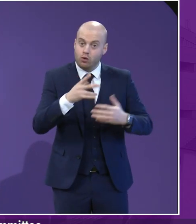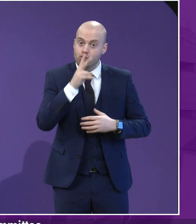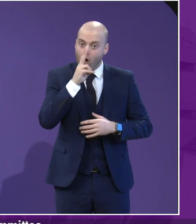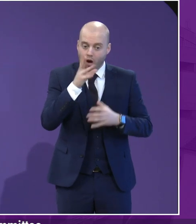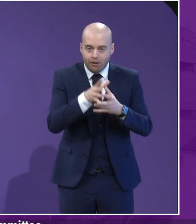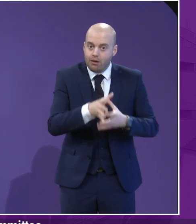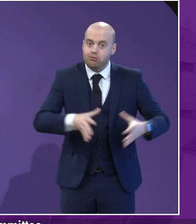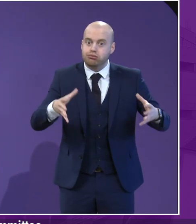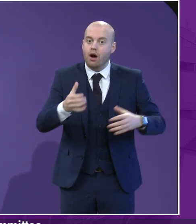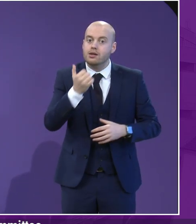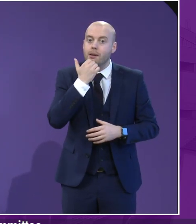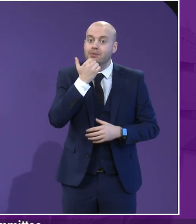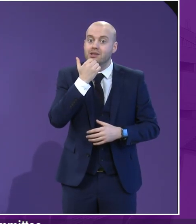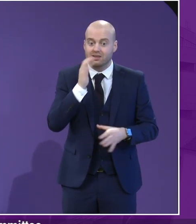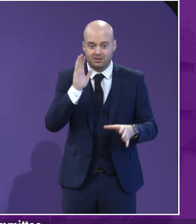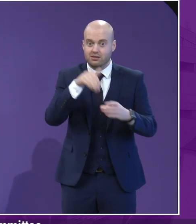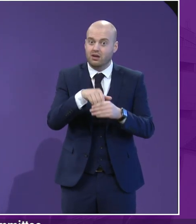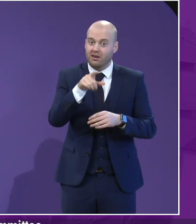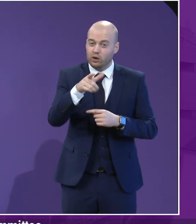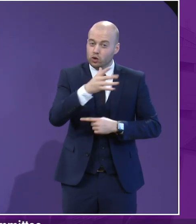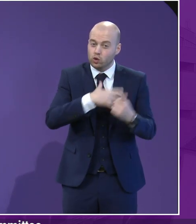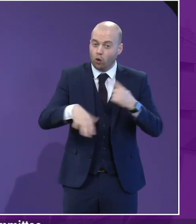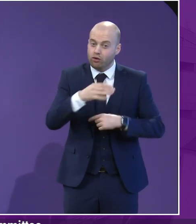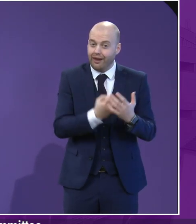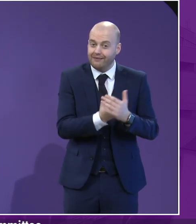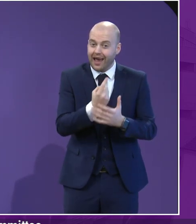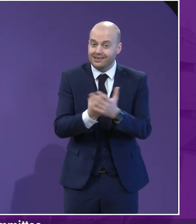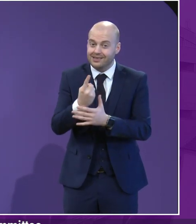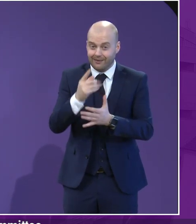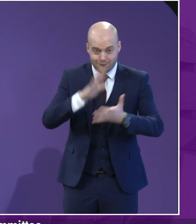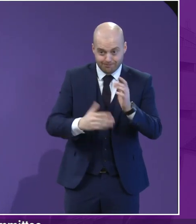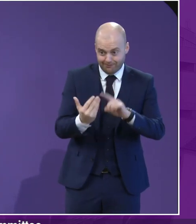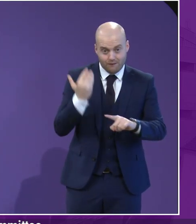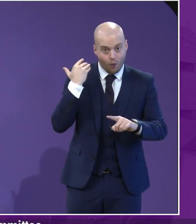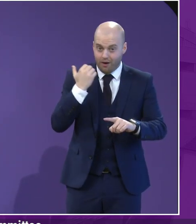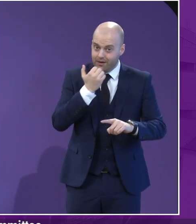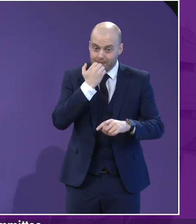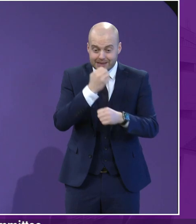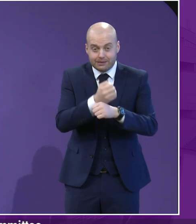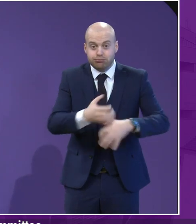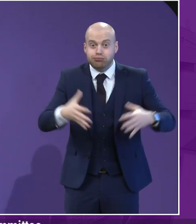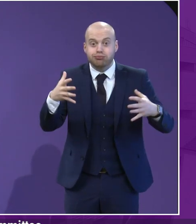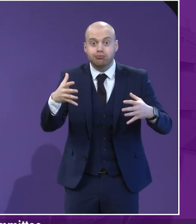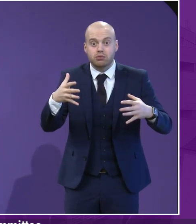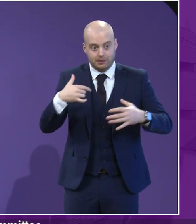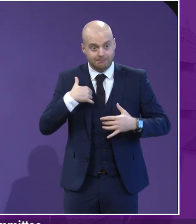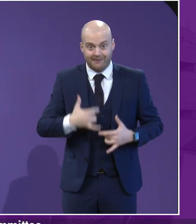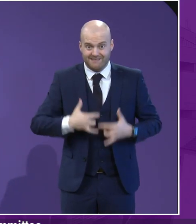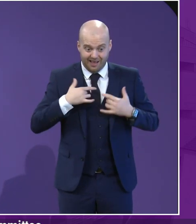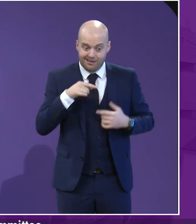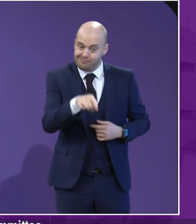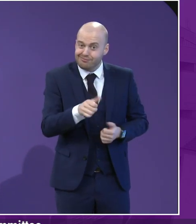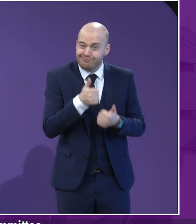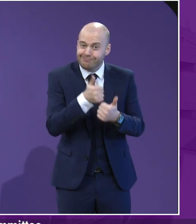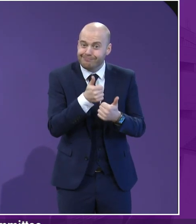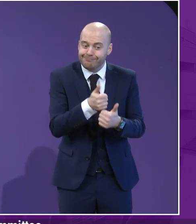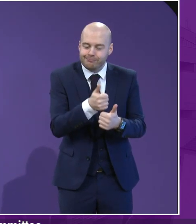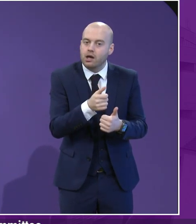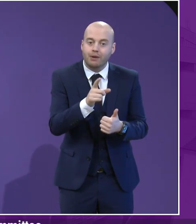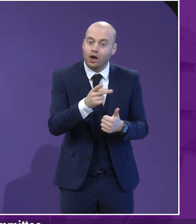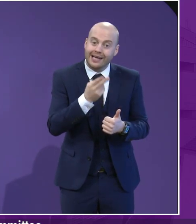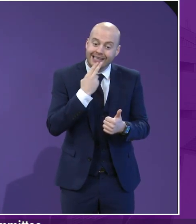those students. So we went to, for example, events with access students, marketed it through the disability service, and we saw a